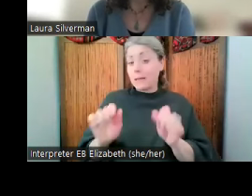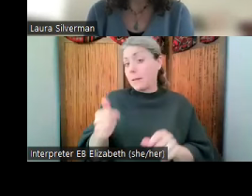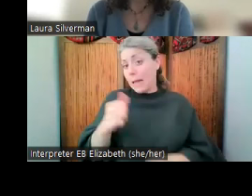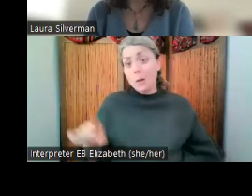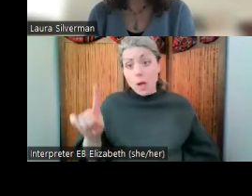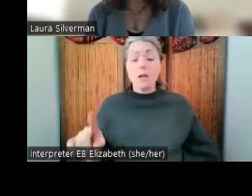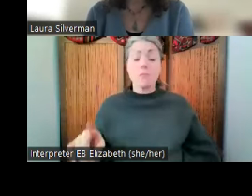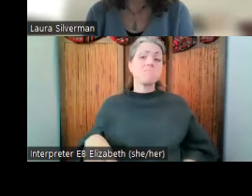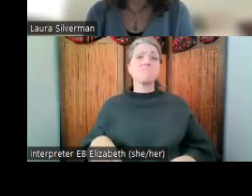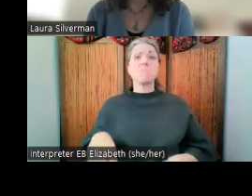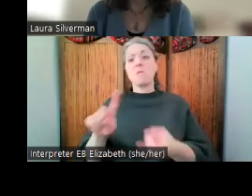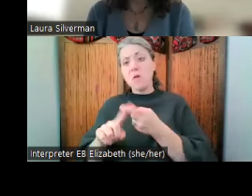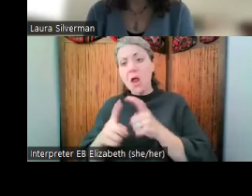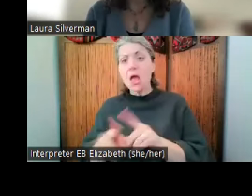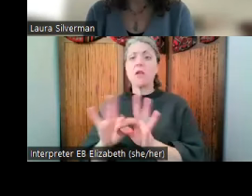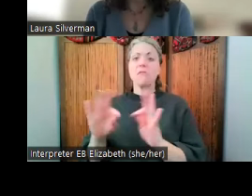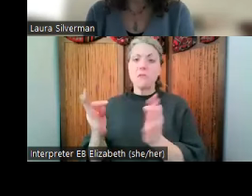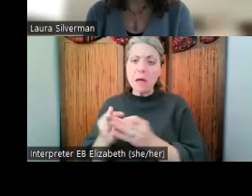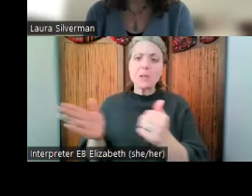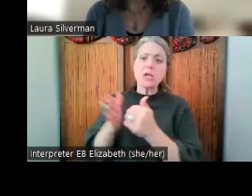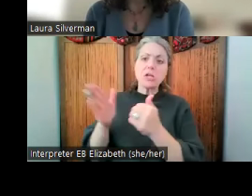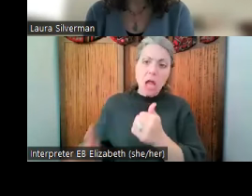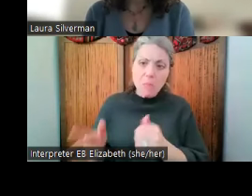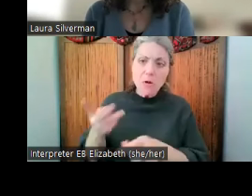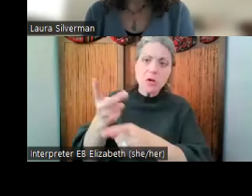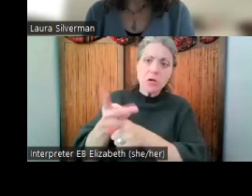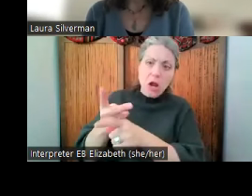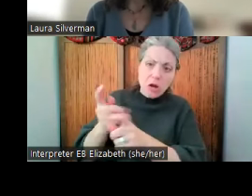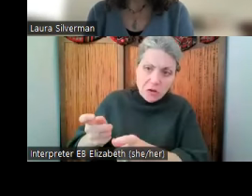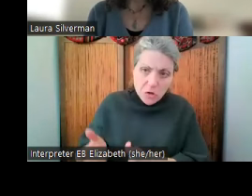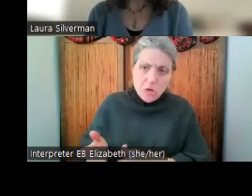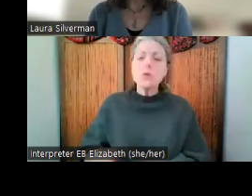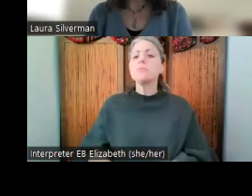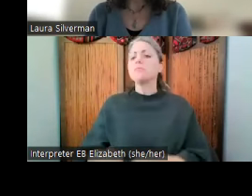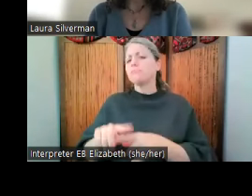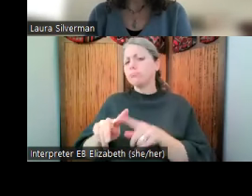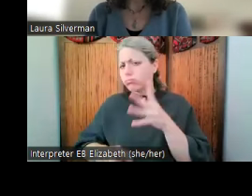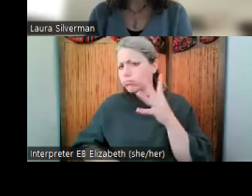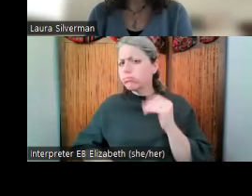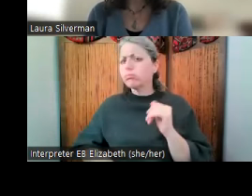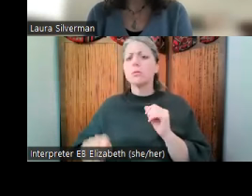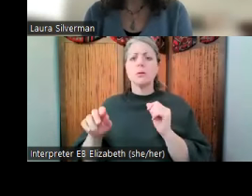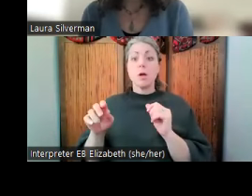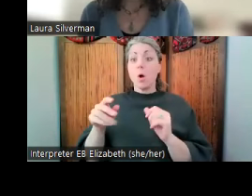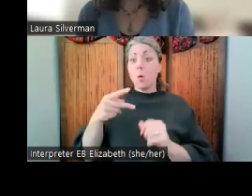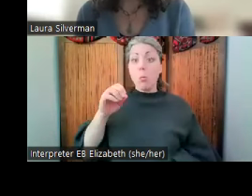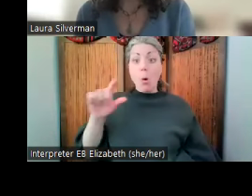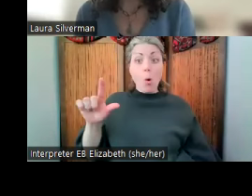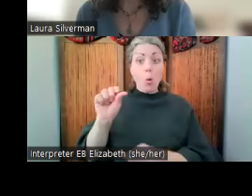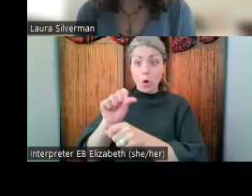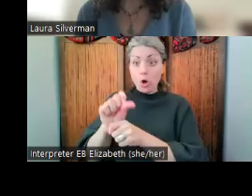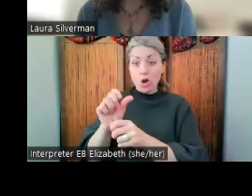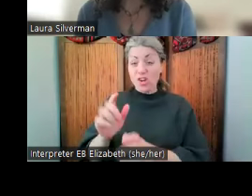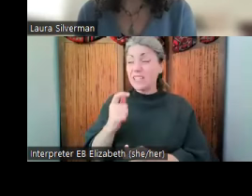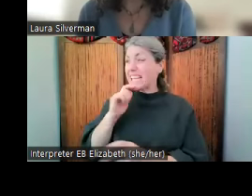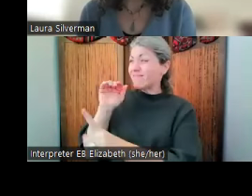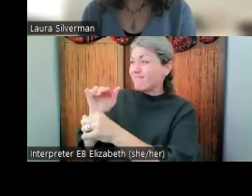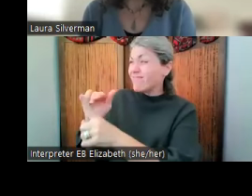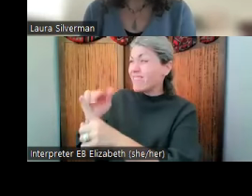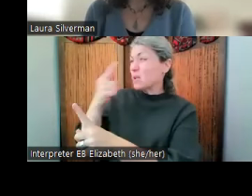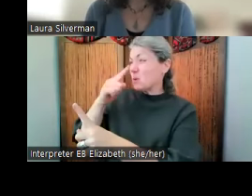a friend, a family member, a neighbor, a care provider. They could also ask a poll worker to provide